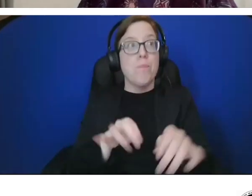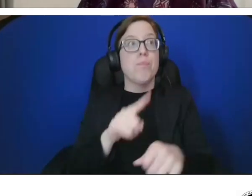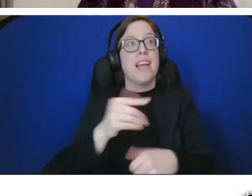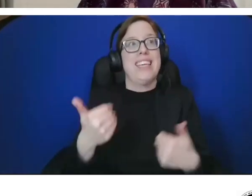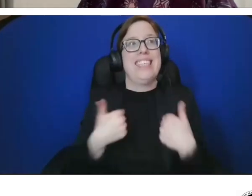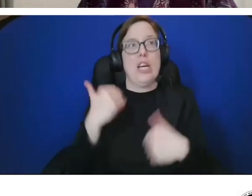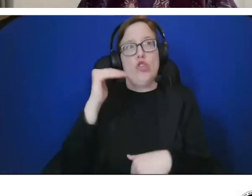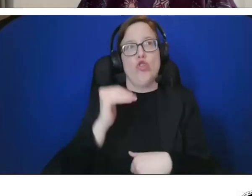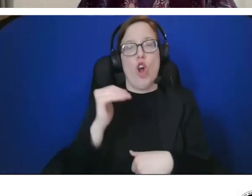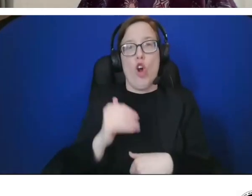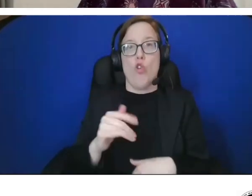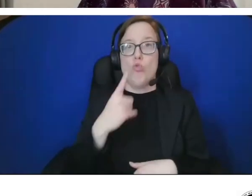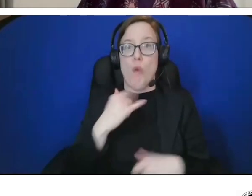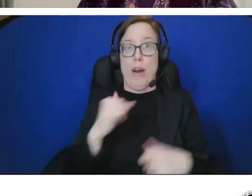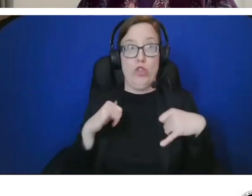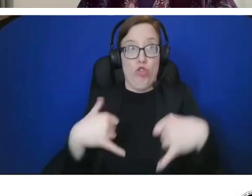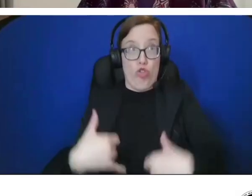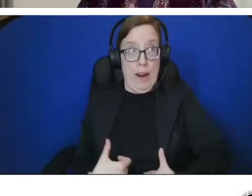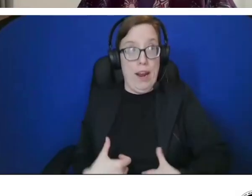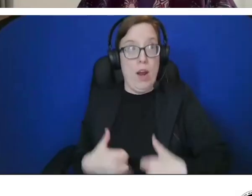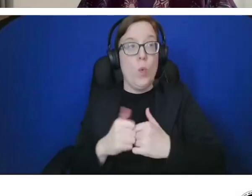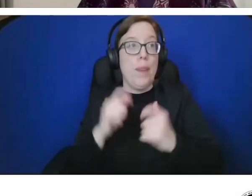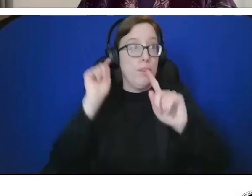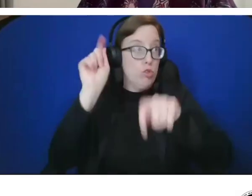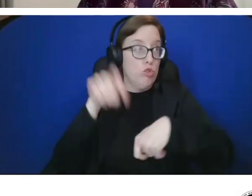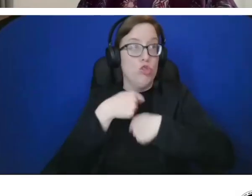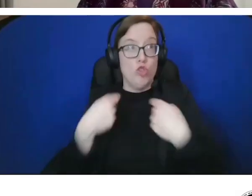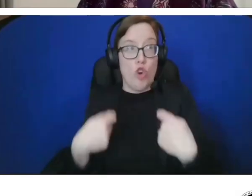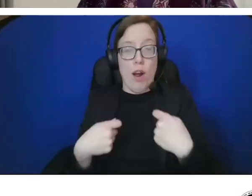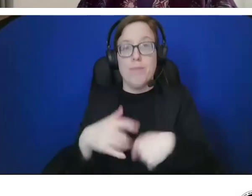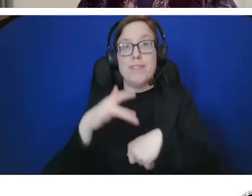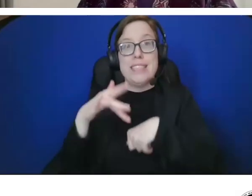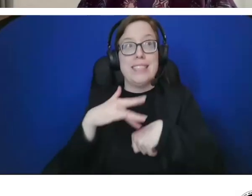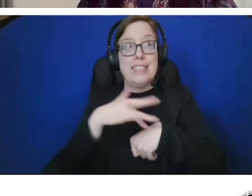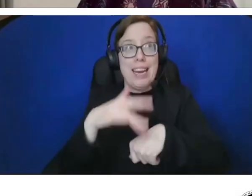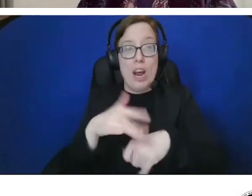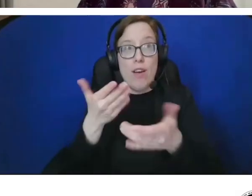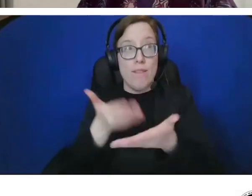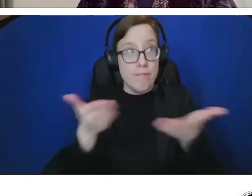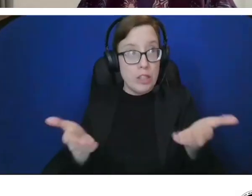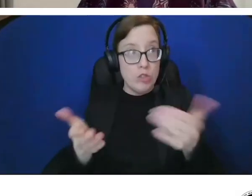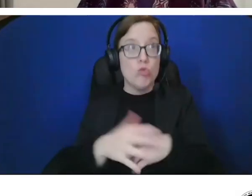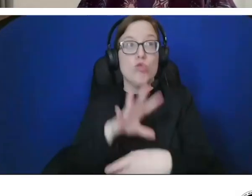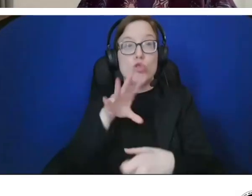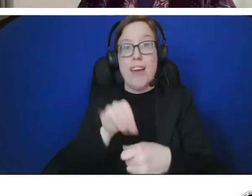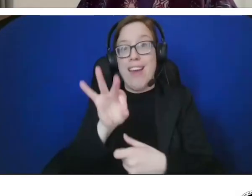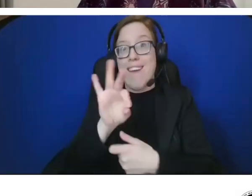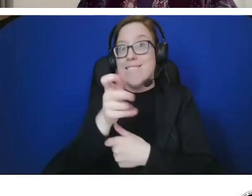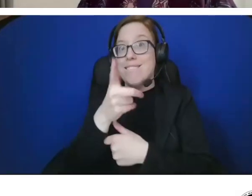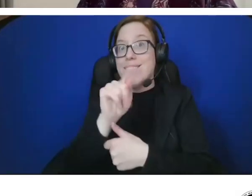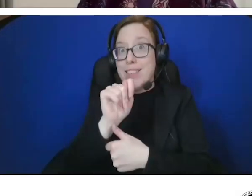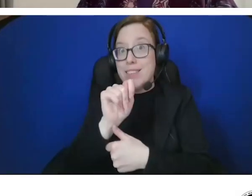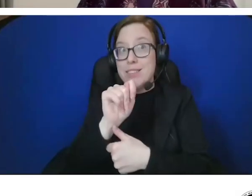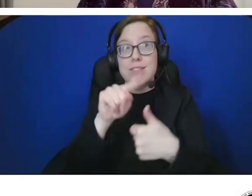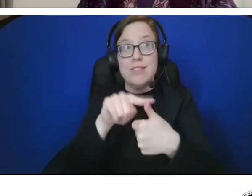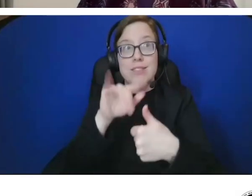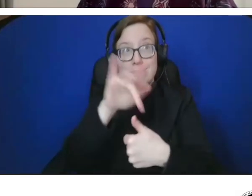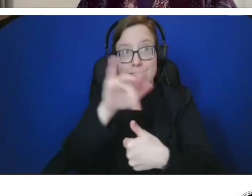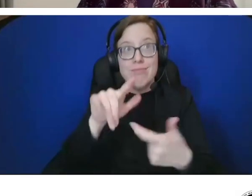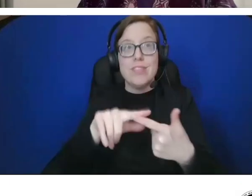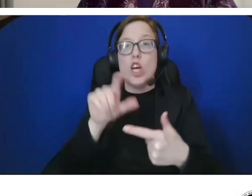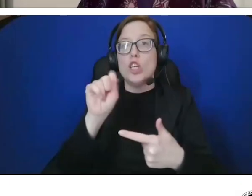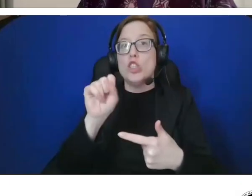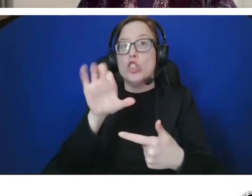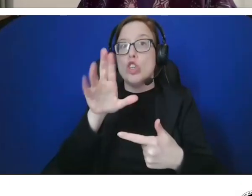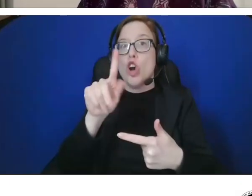photo shows a young child in a red jacket with a scarf. Tactile features include the felt and the